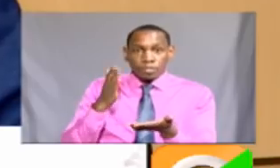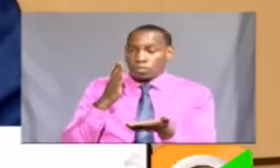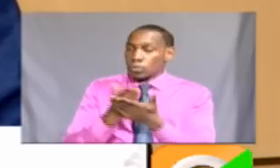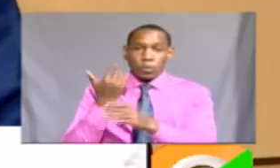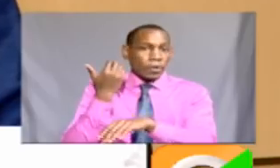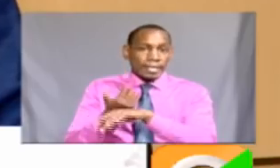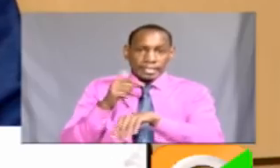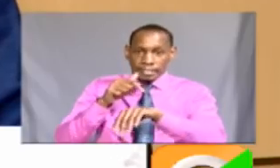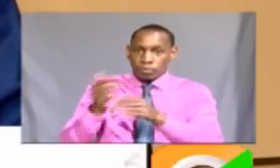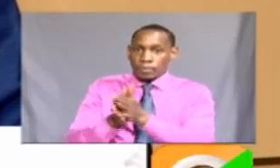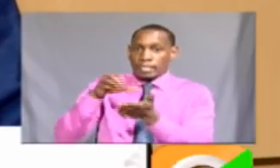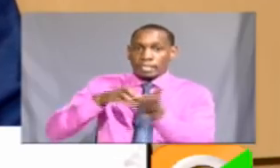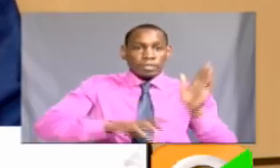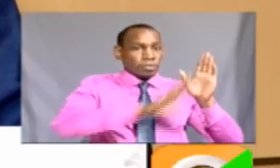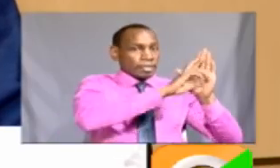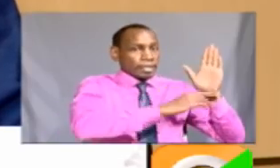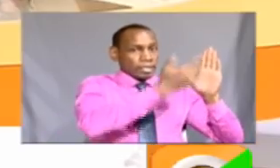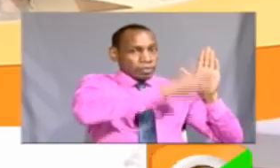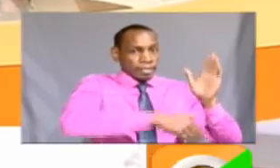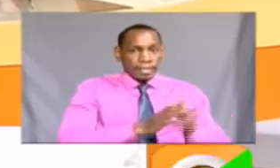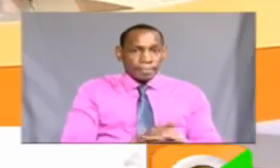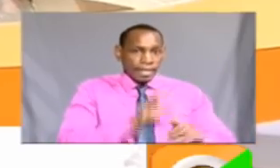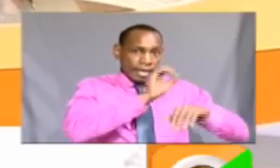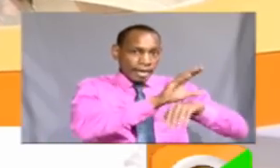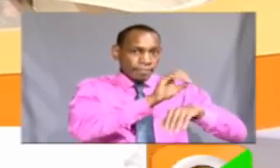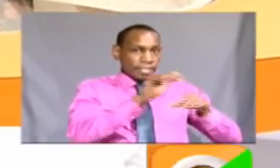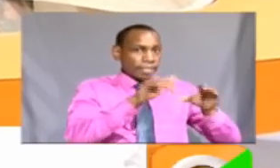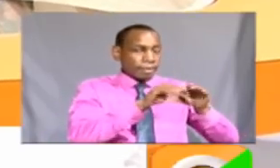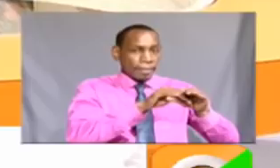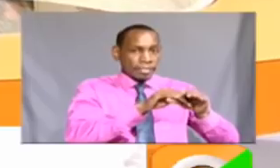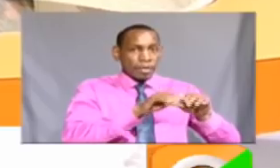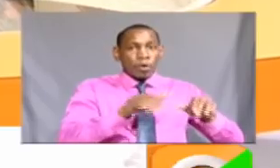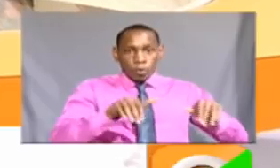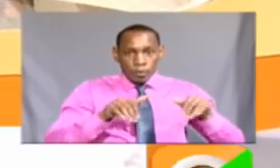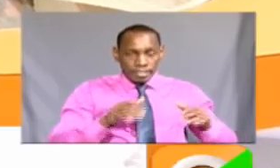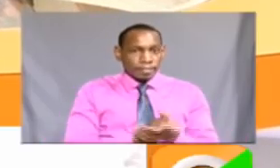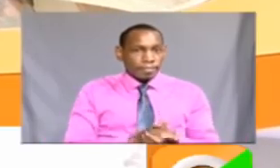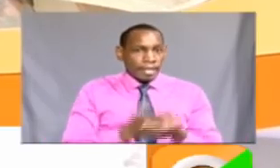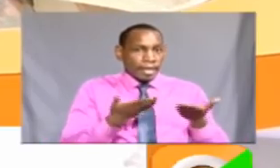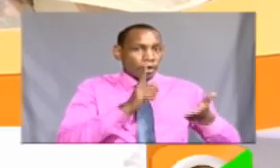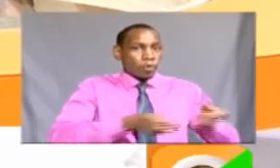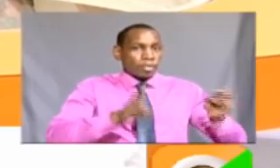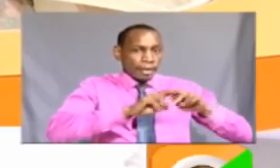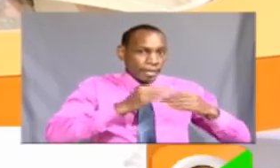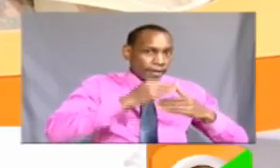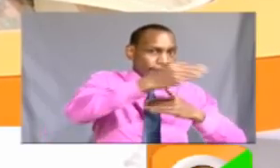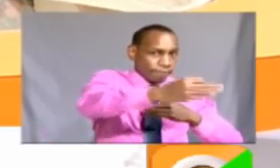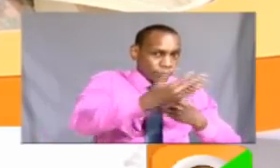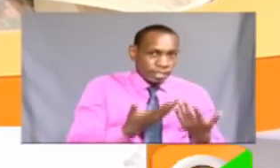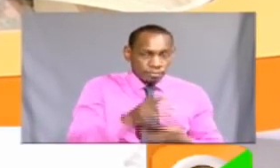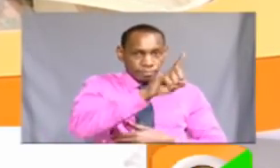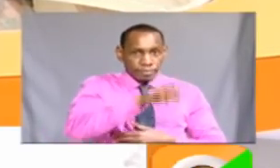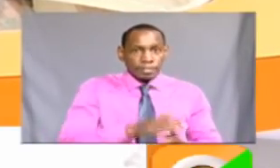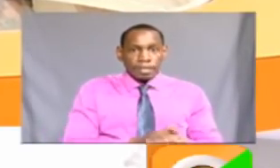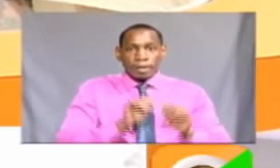very difficult under these circumstances. All right. So you're advising some of your members to wait. So, you know, what happens going forward?